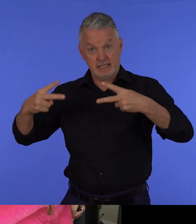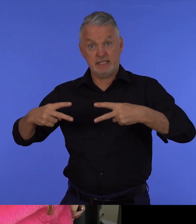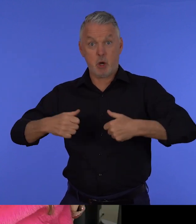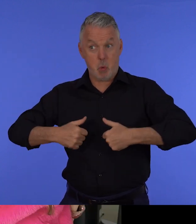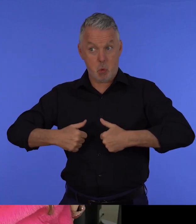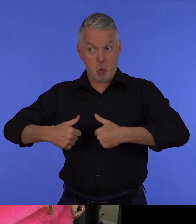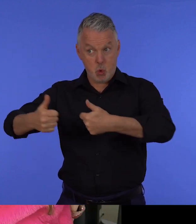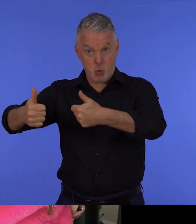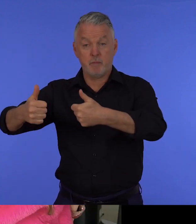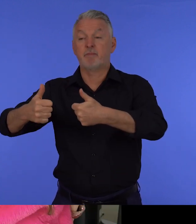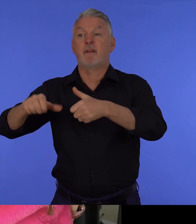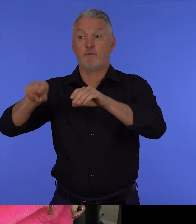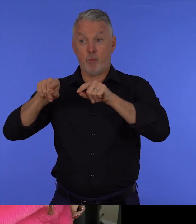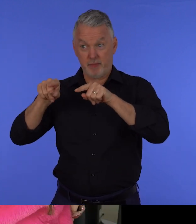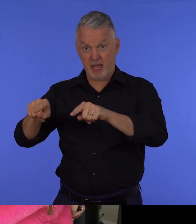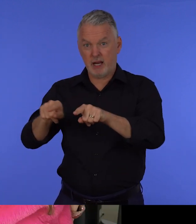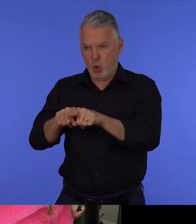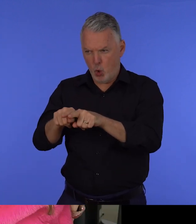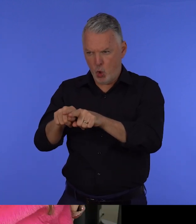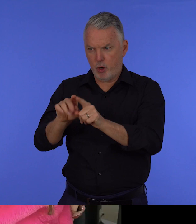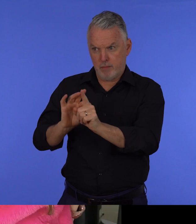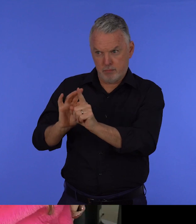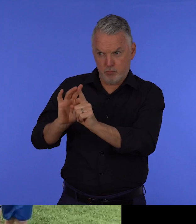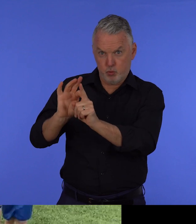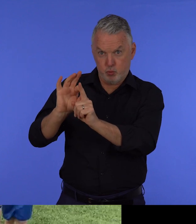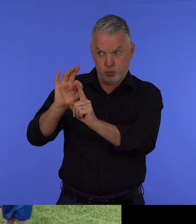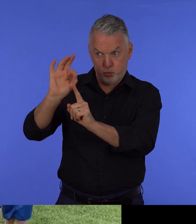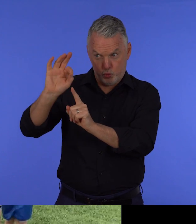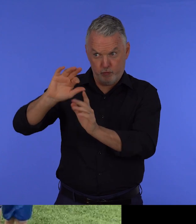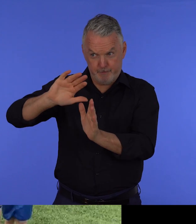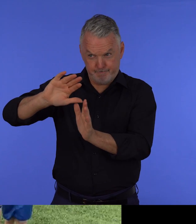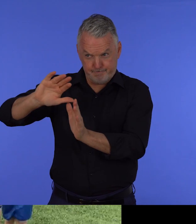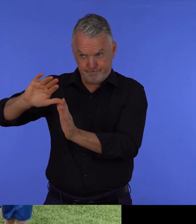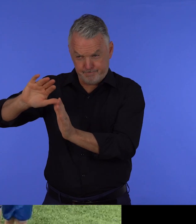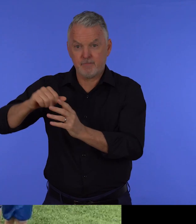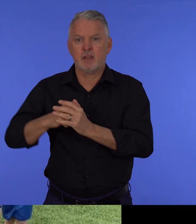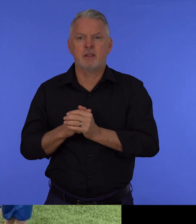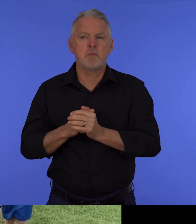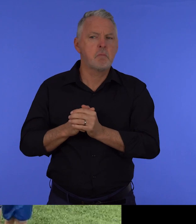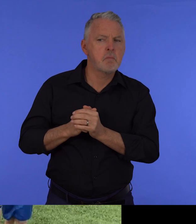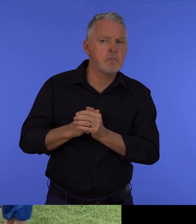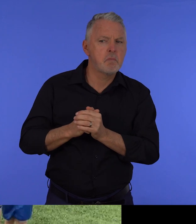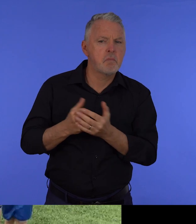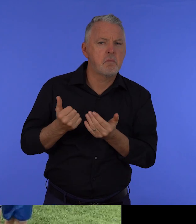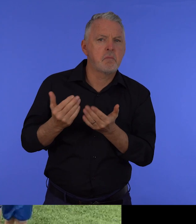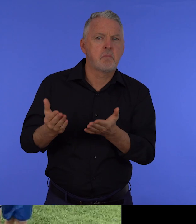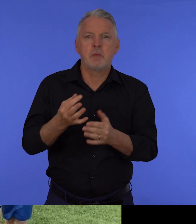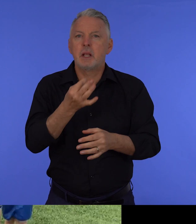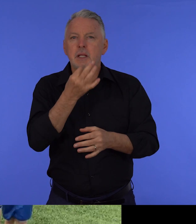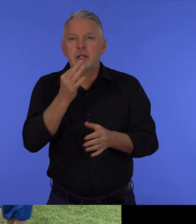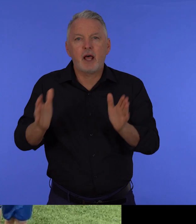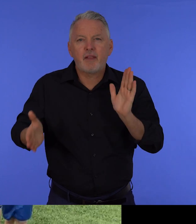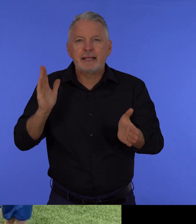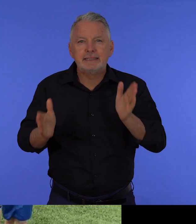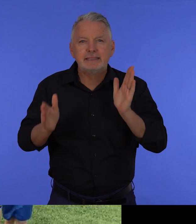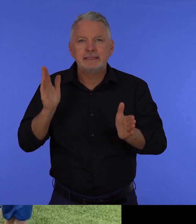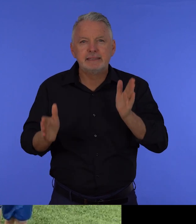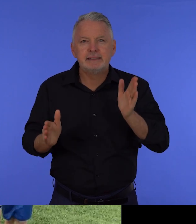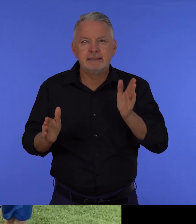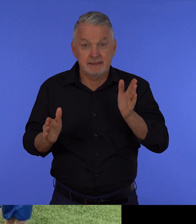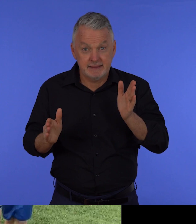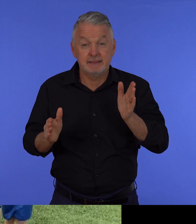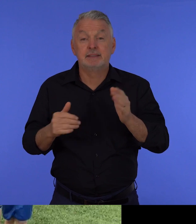it. So from dancing, we built on from dancing, and